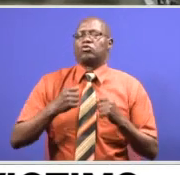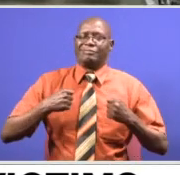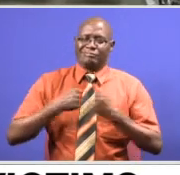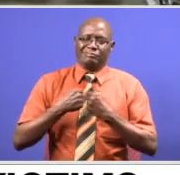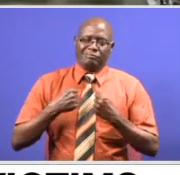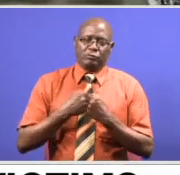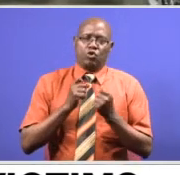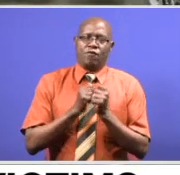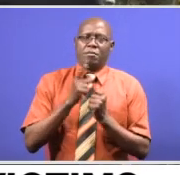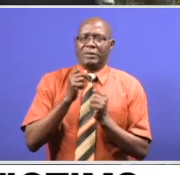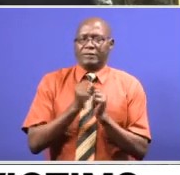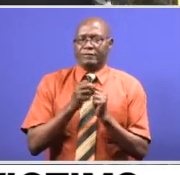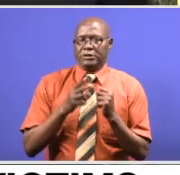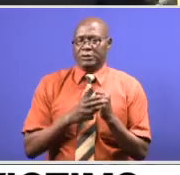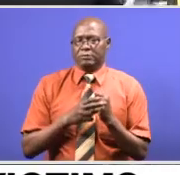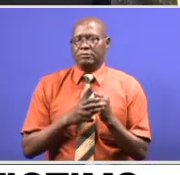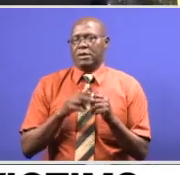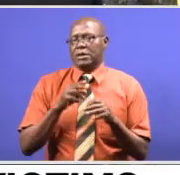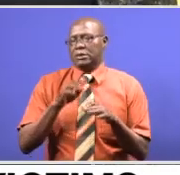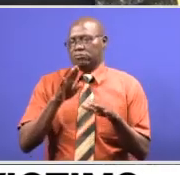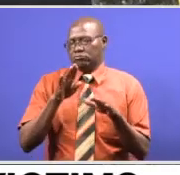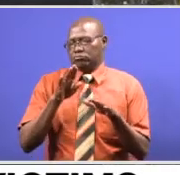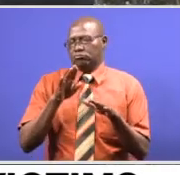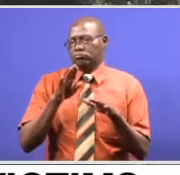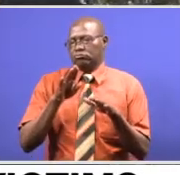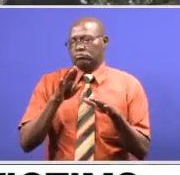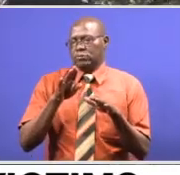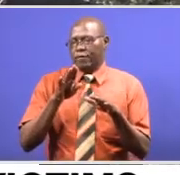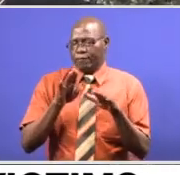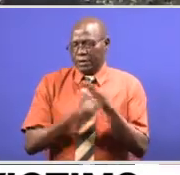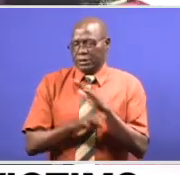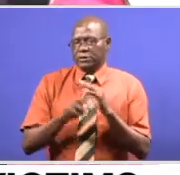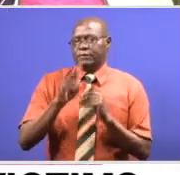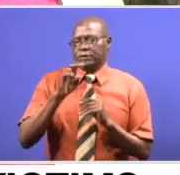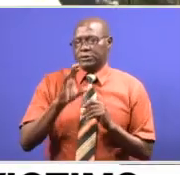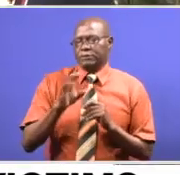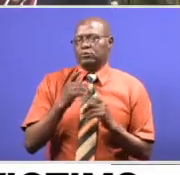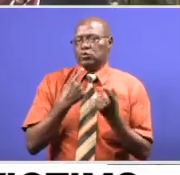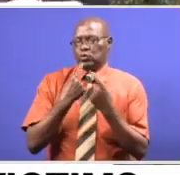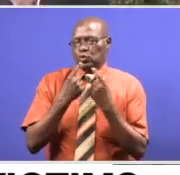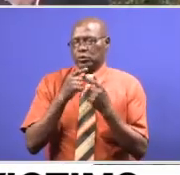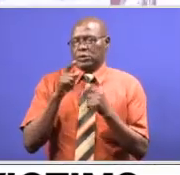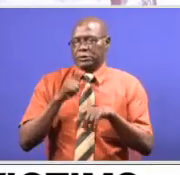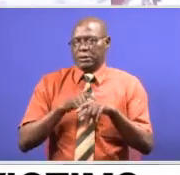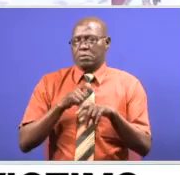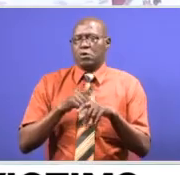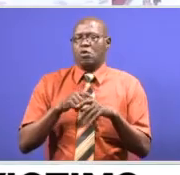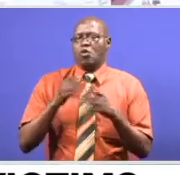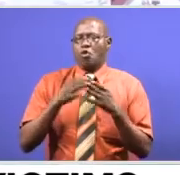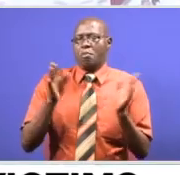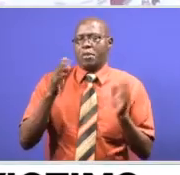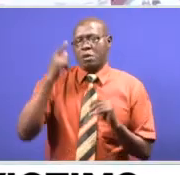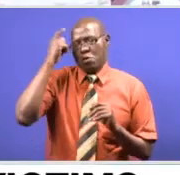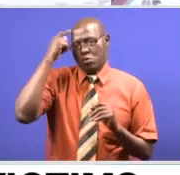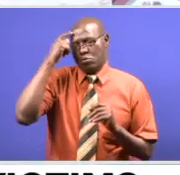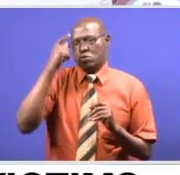November 17th. Deputy Vice Chancellor Professor Kiplagat Kotut, who spoke during the opening of the Memorial Garden for